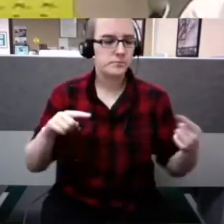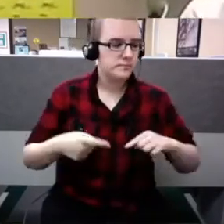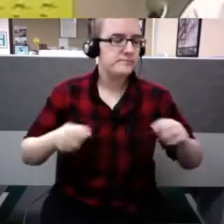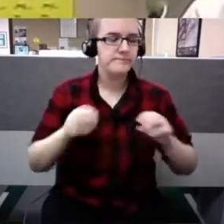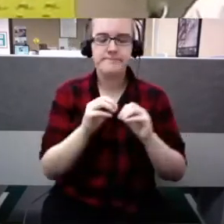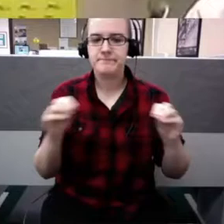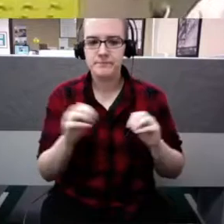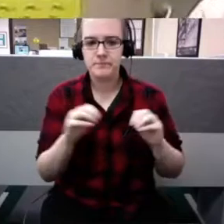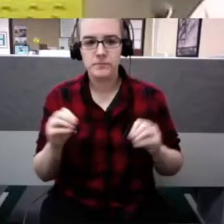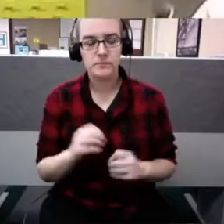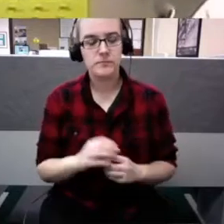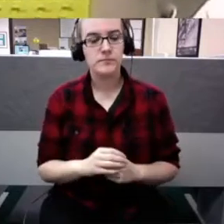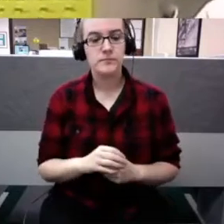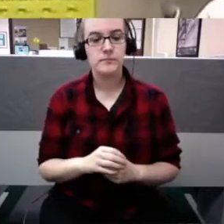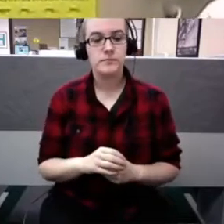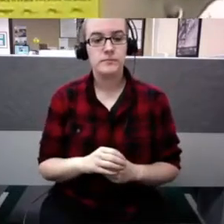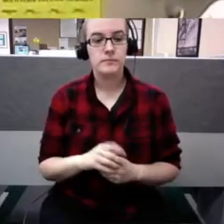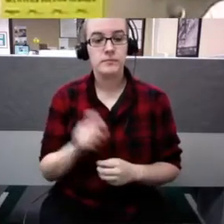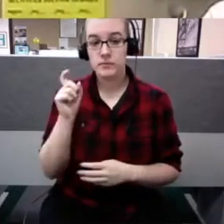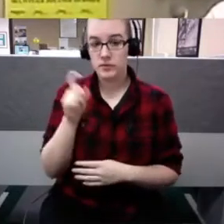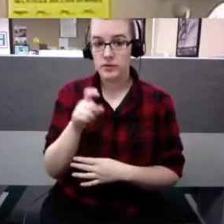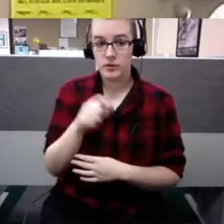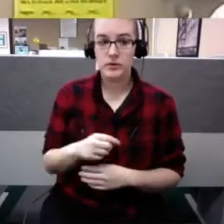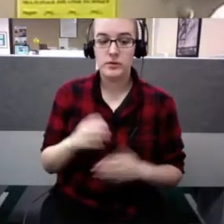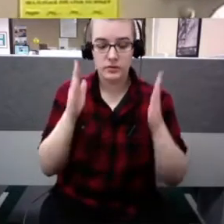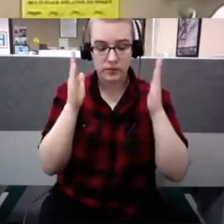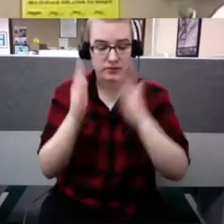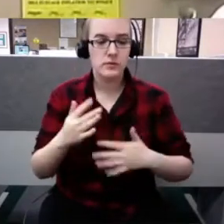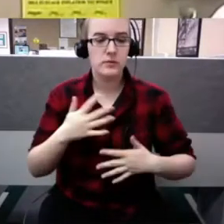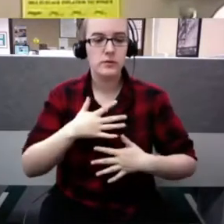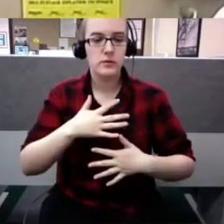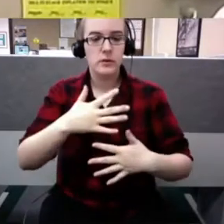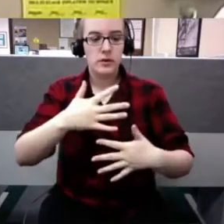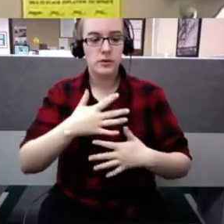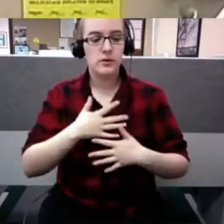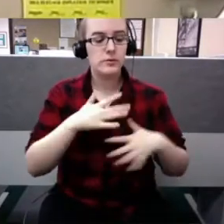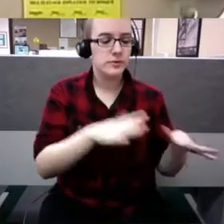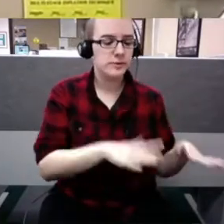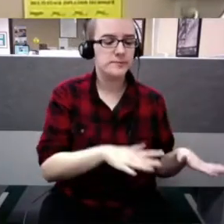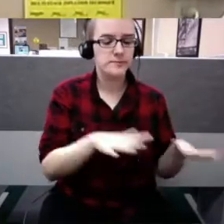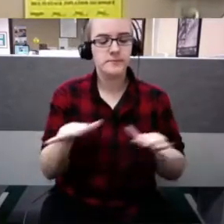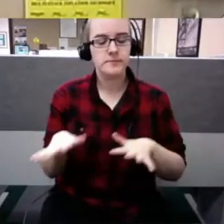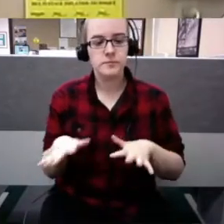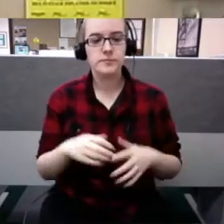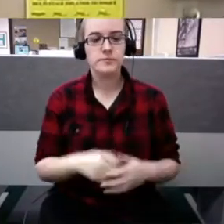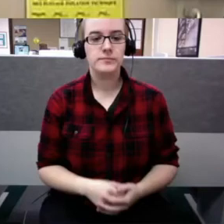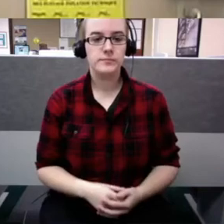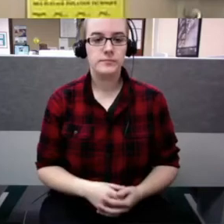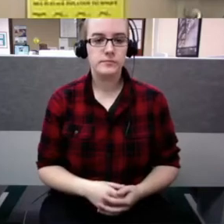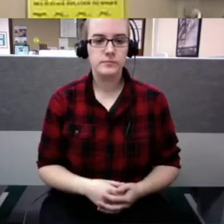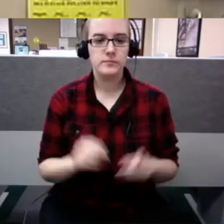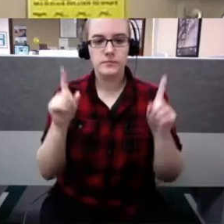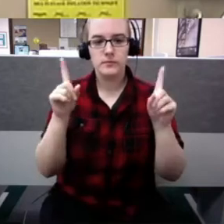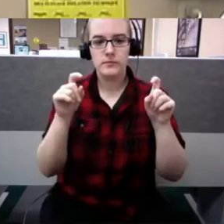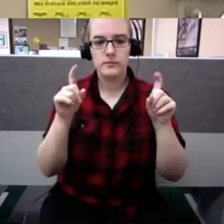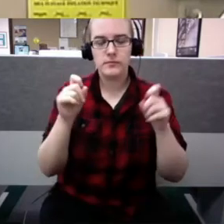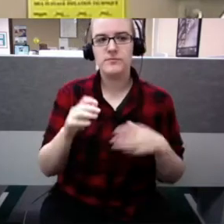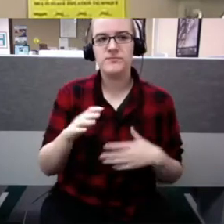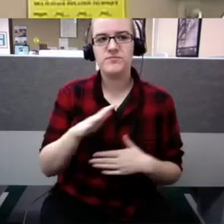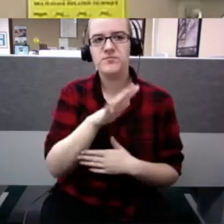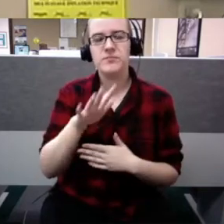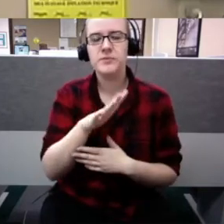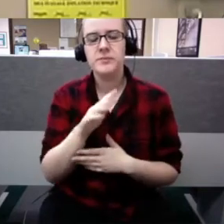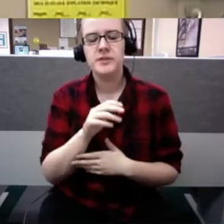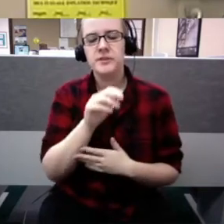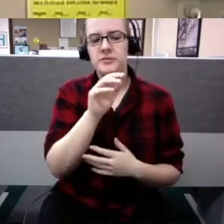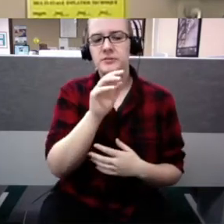breathing during this exam and think about your breathing to keep you relaxed, keep your muscles relaxed. The exam itself takes between